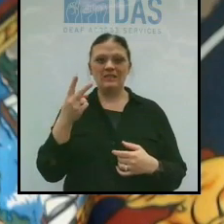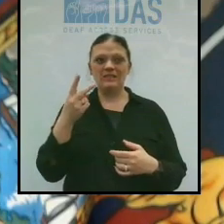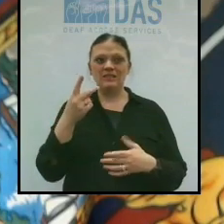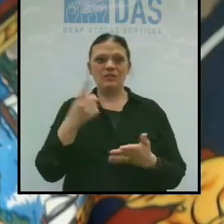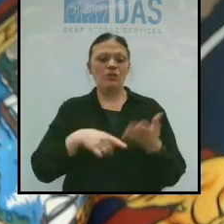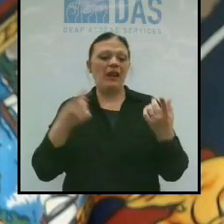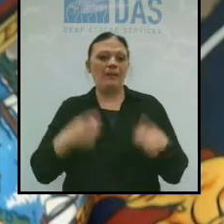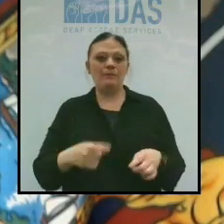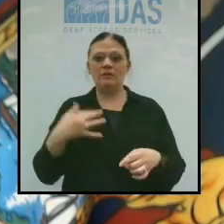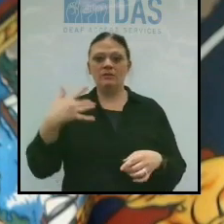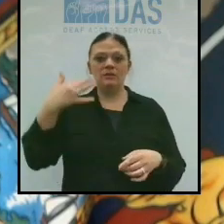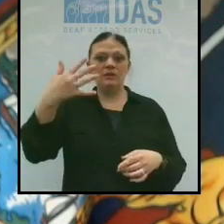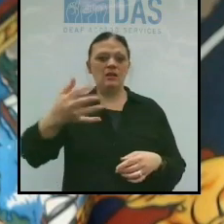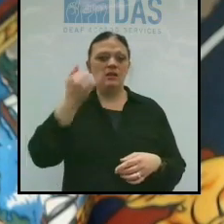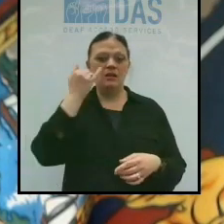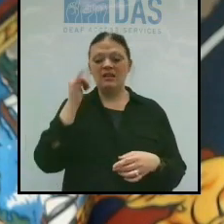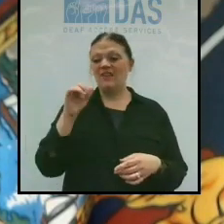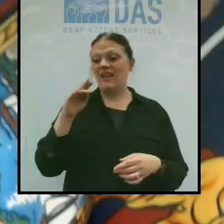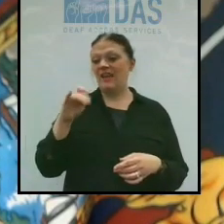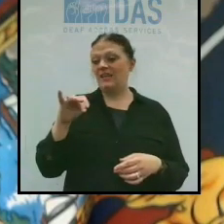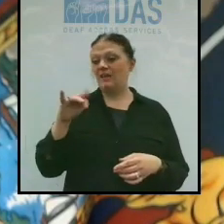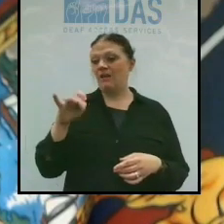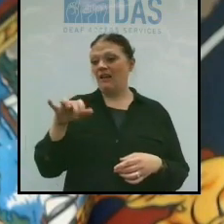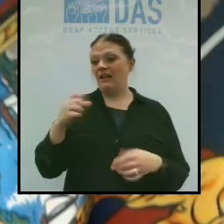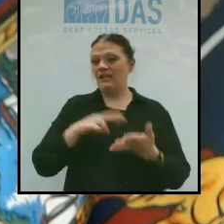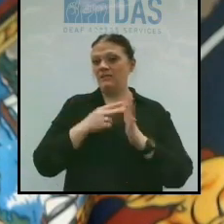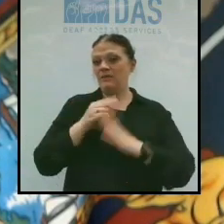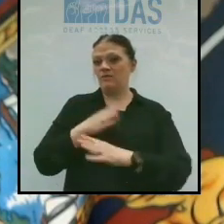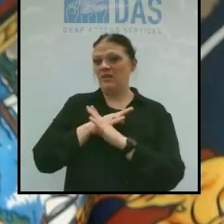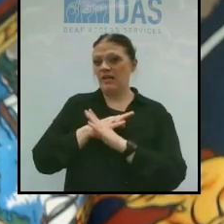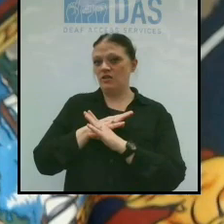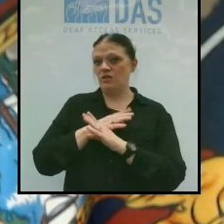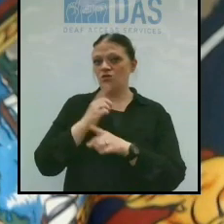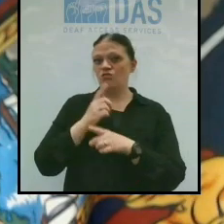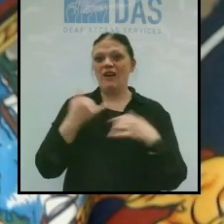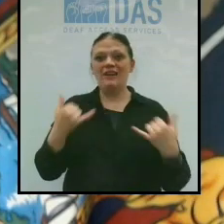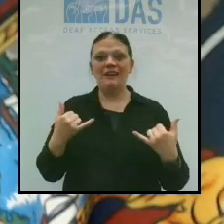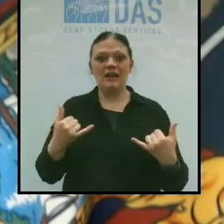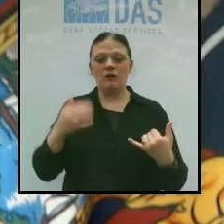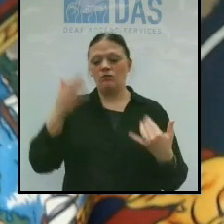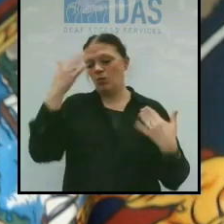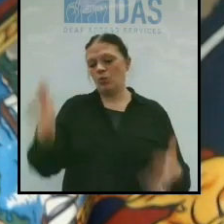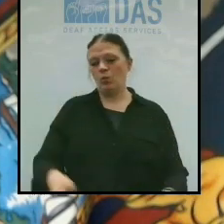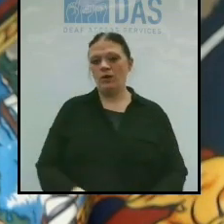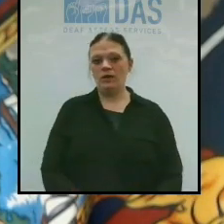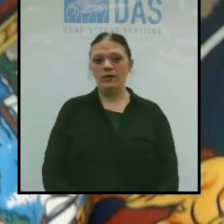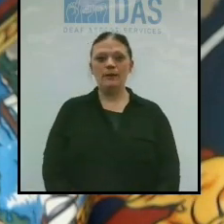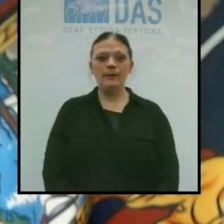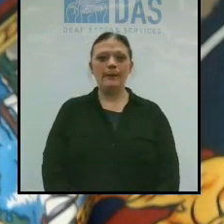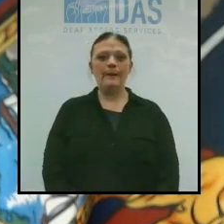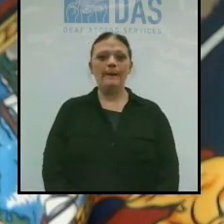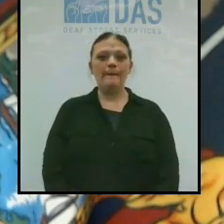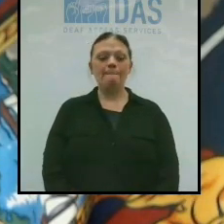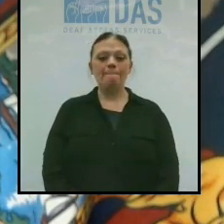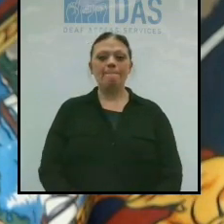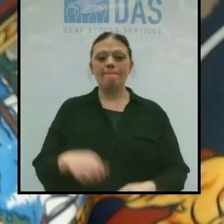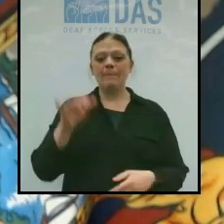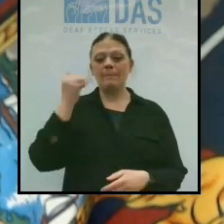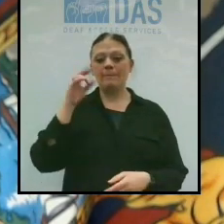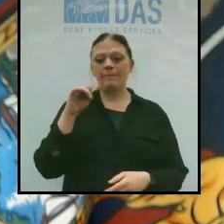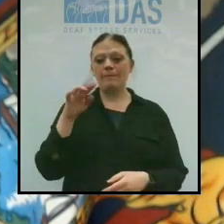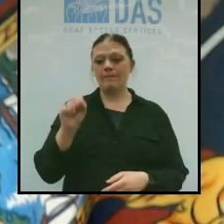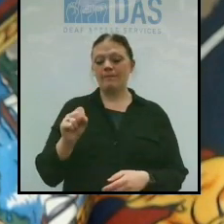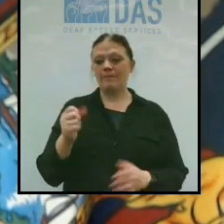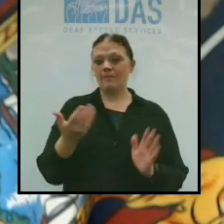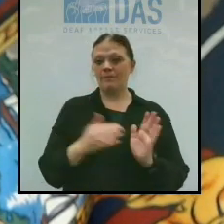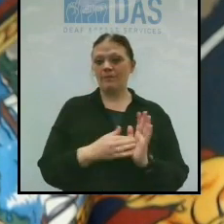if an antibodies does mean that we are protected or not. Right now, we do not know. Thank you. Sandra Tan from the Buffalo News,